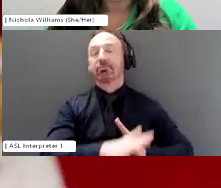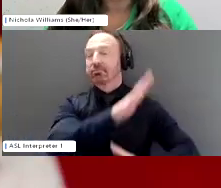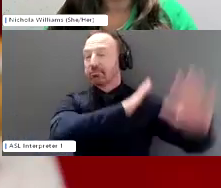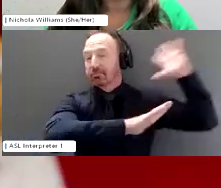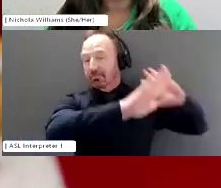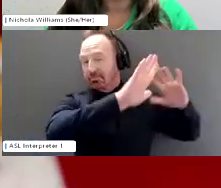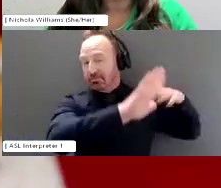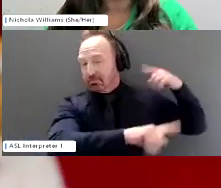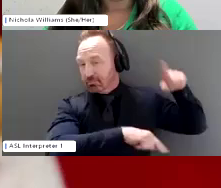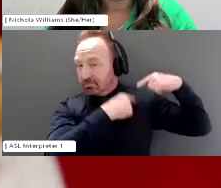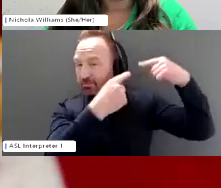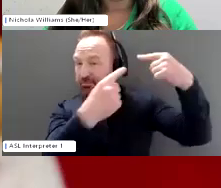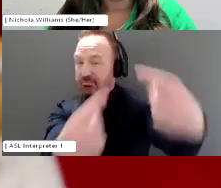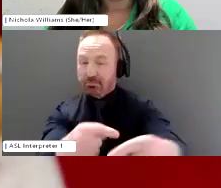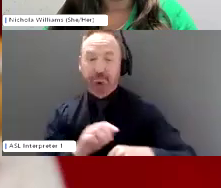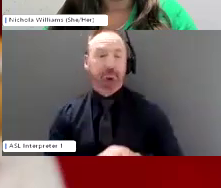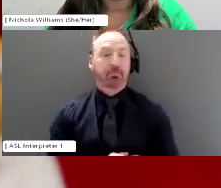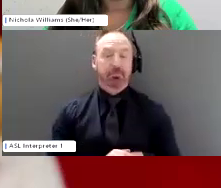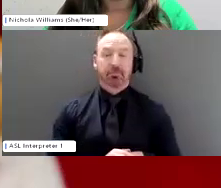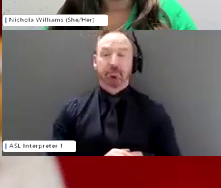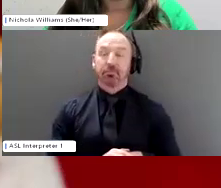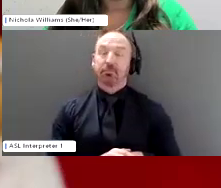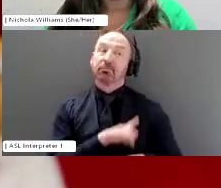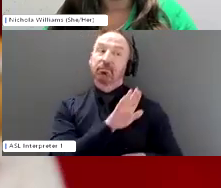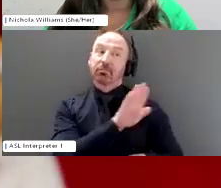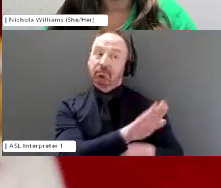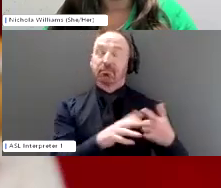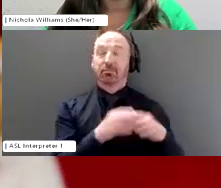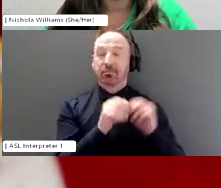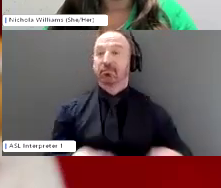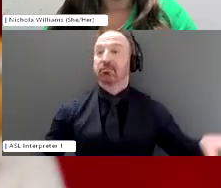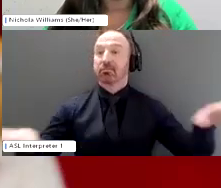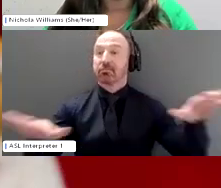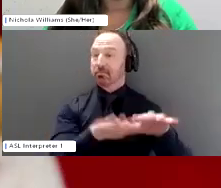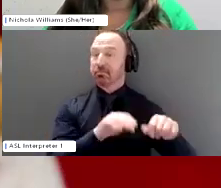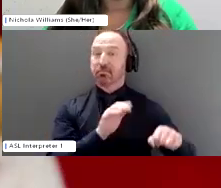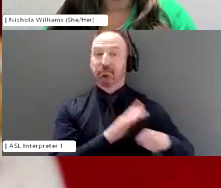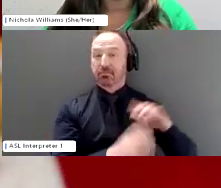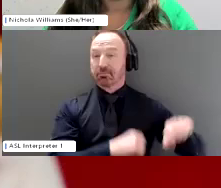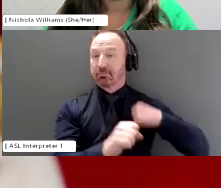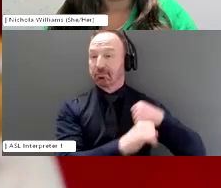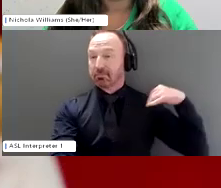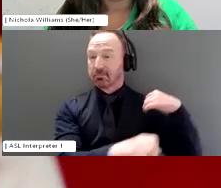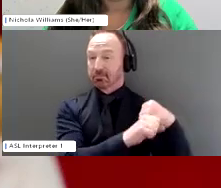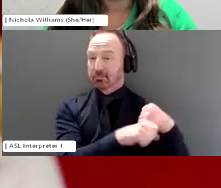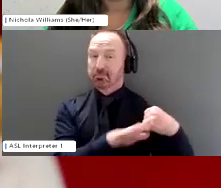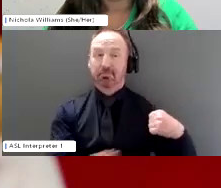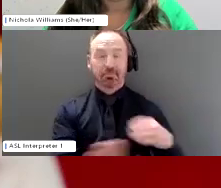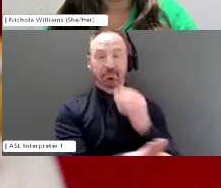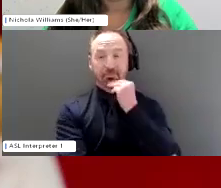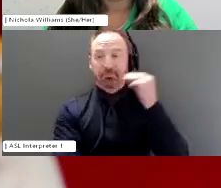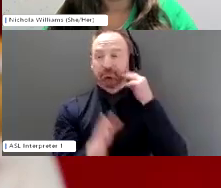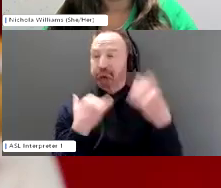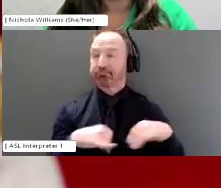this land that remains their homes to this day. May this relationship be one of peace and